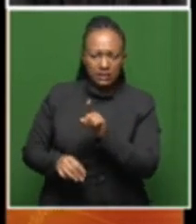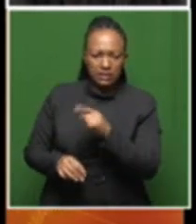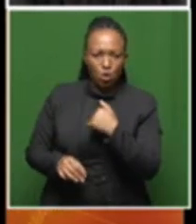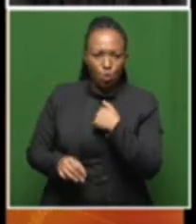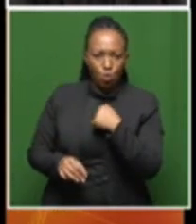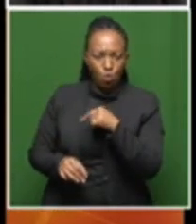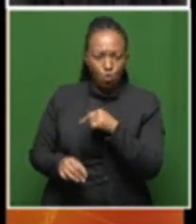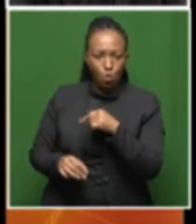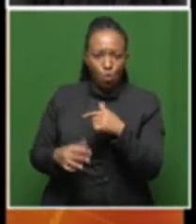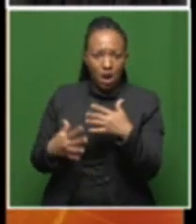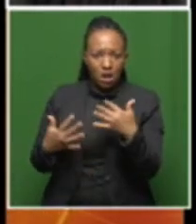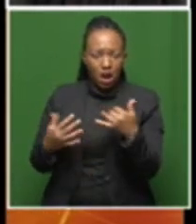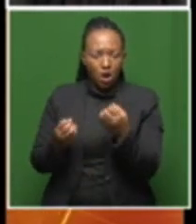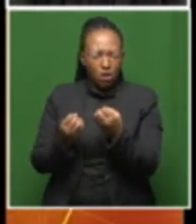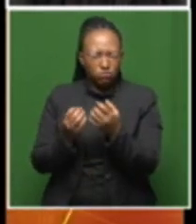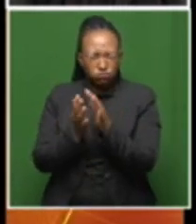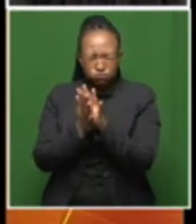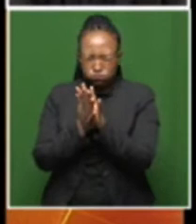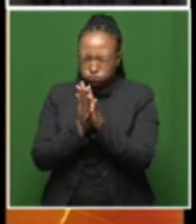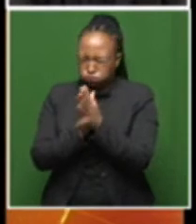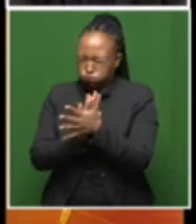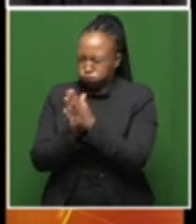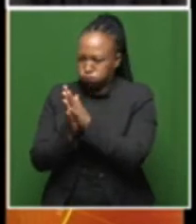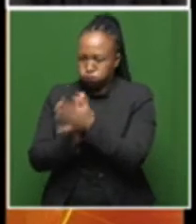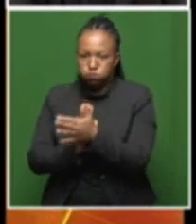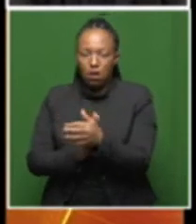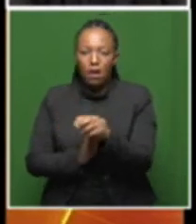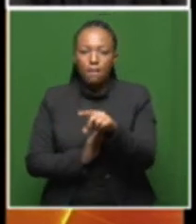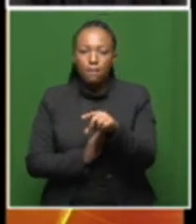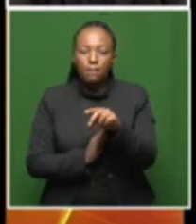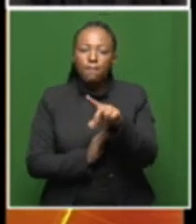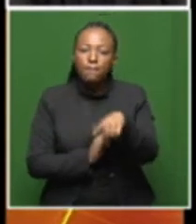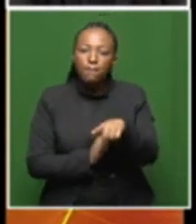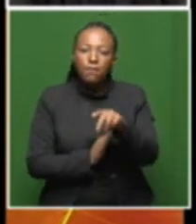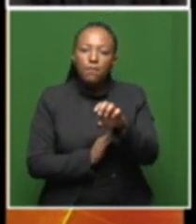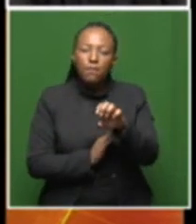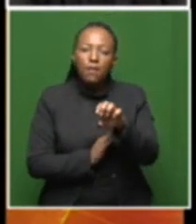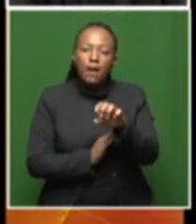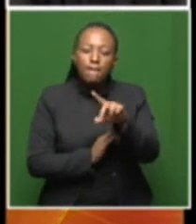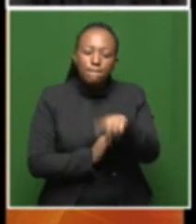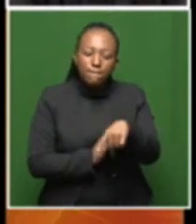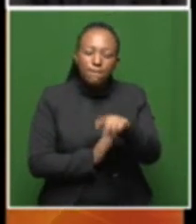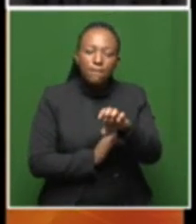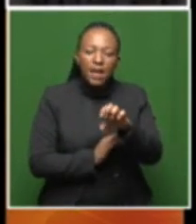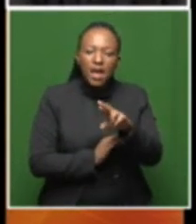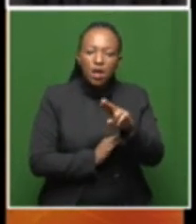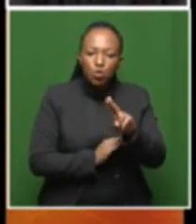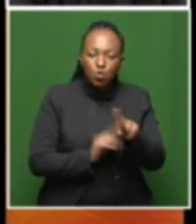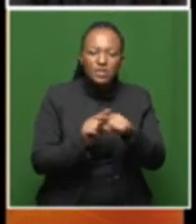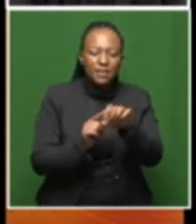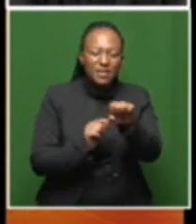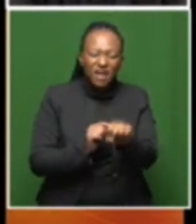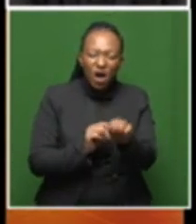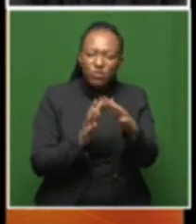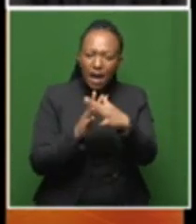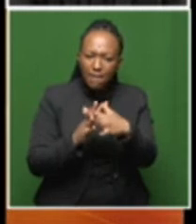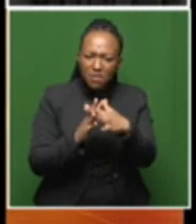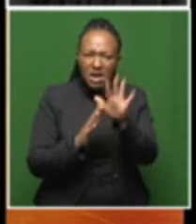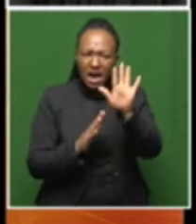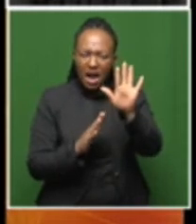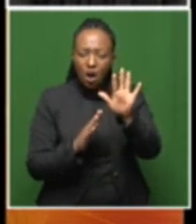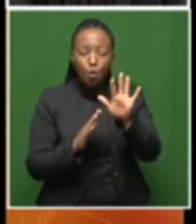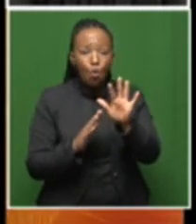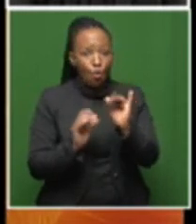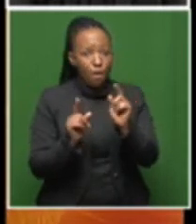which is causing big havoc in Peru and other countries in South America, and has been detected in